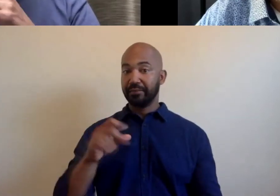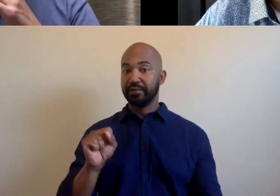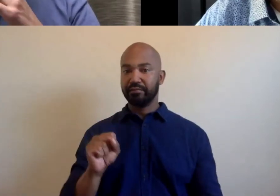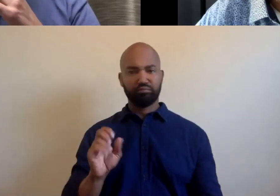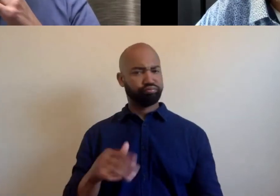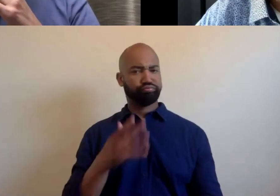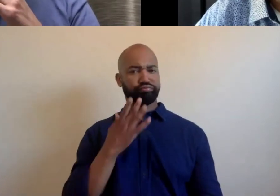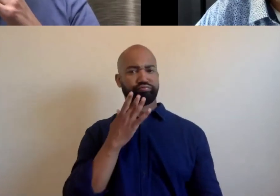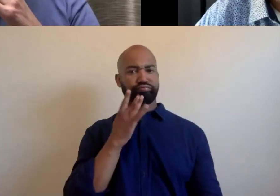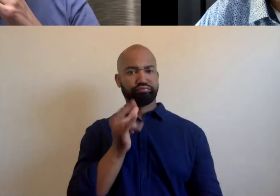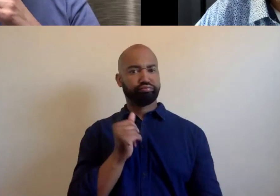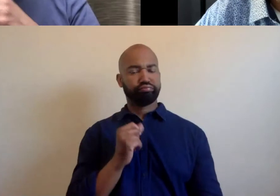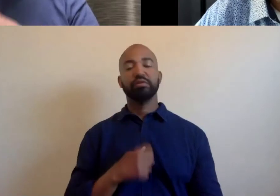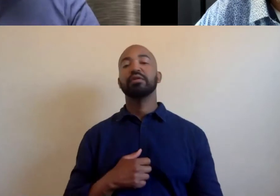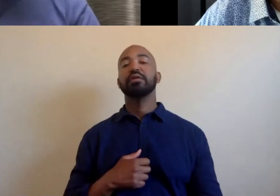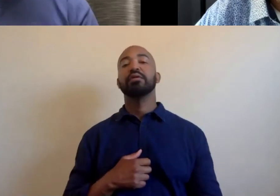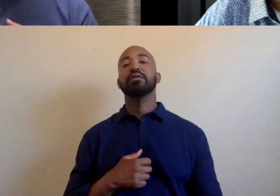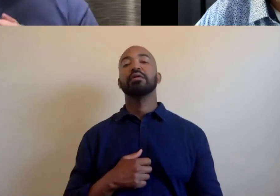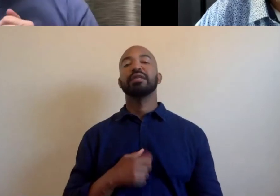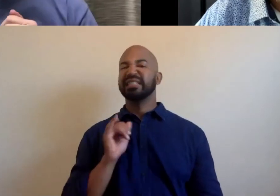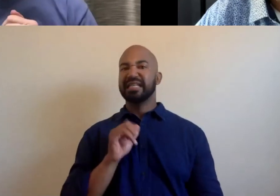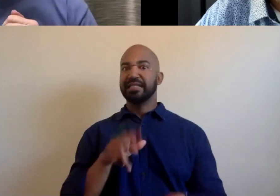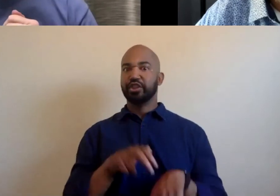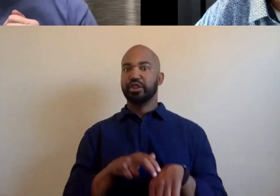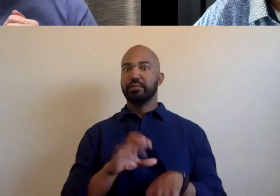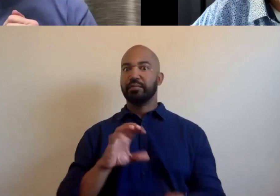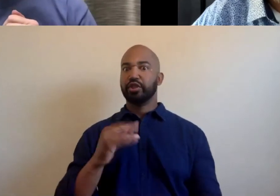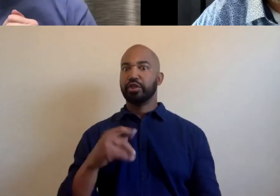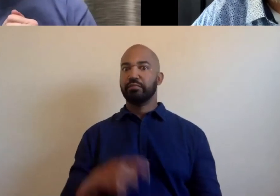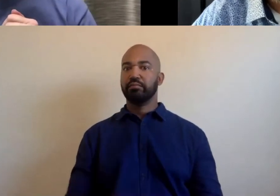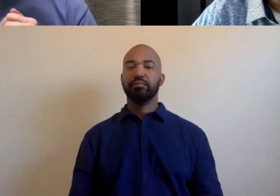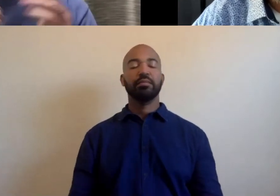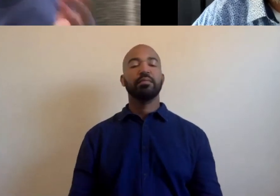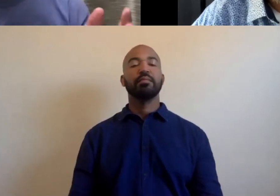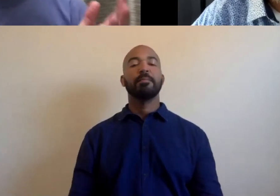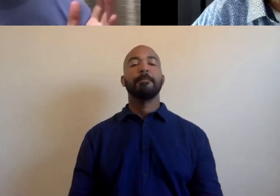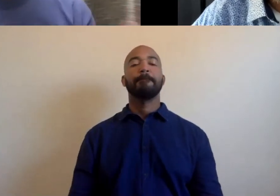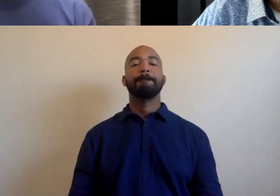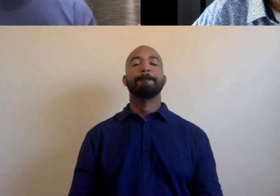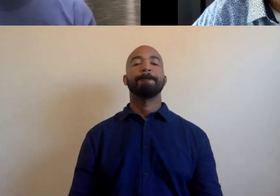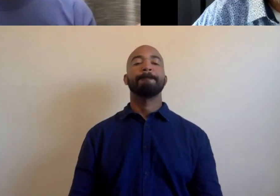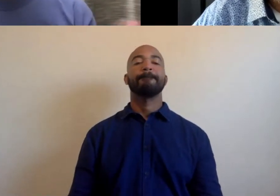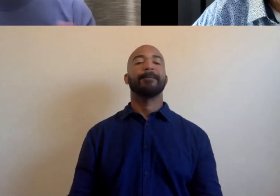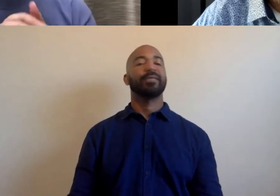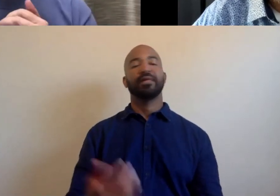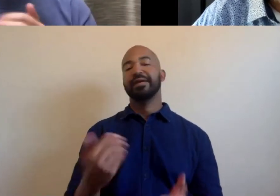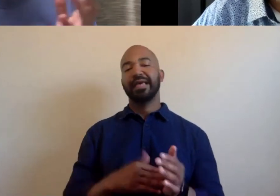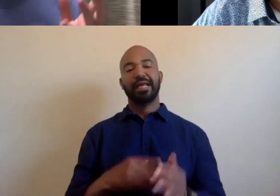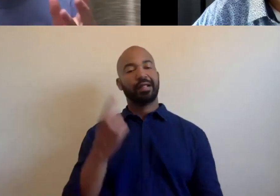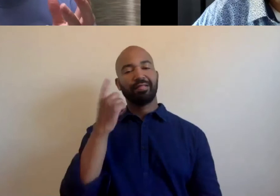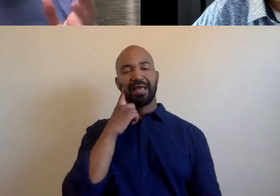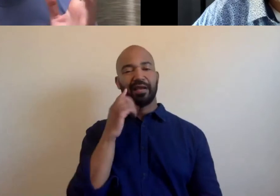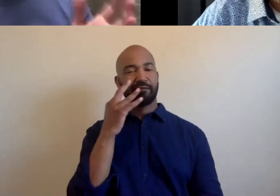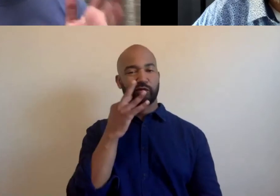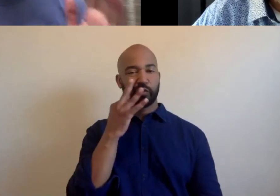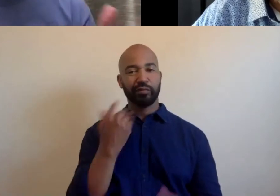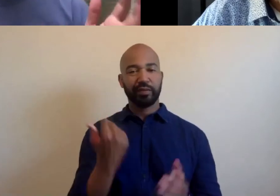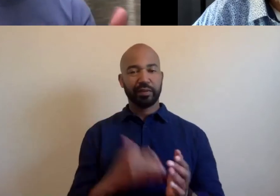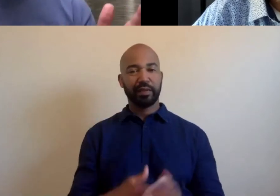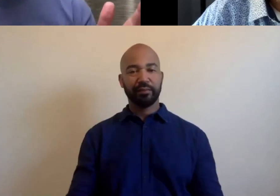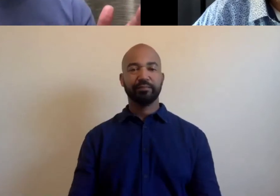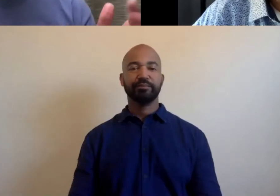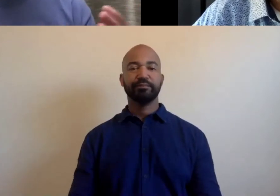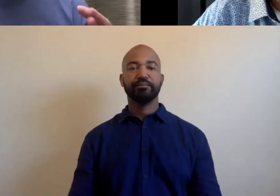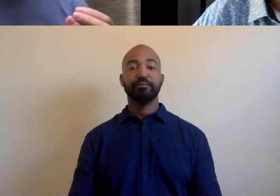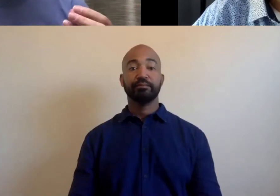lot of what we do, I'm thinking fruits again. Like, you can leave